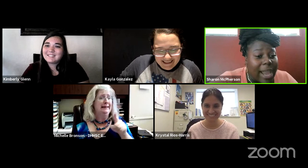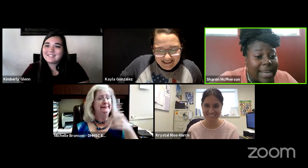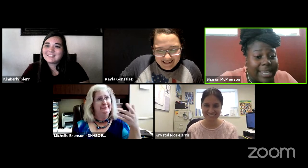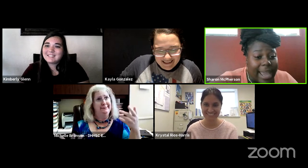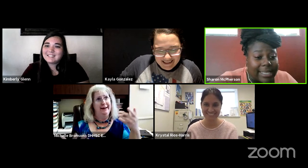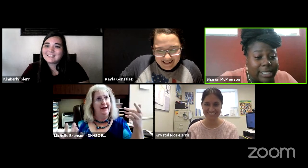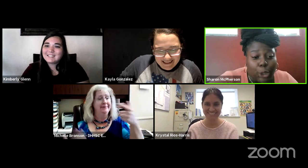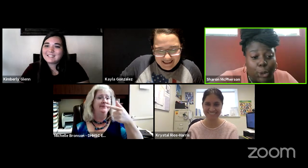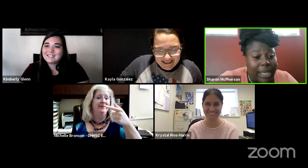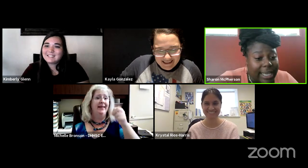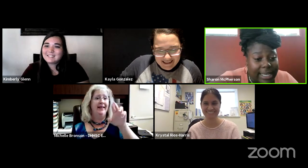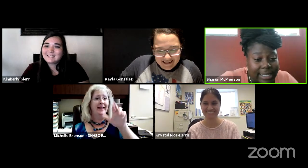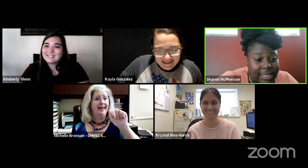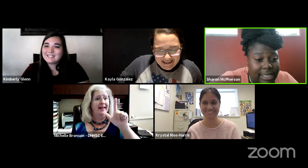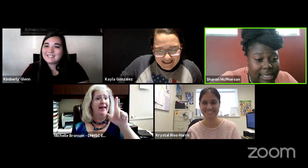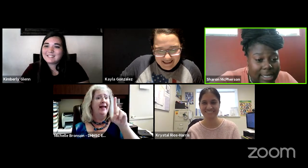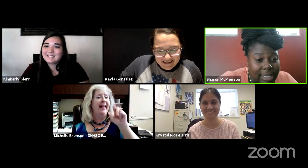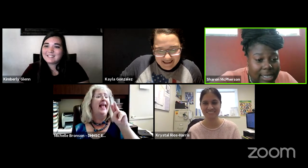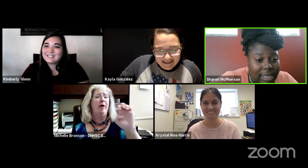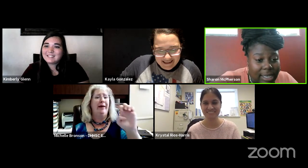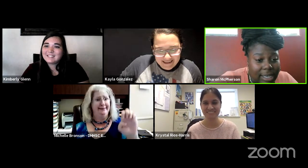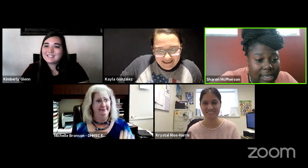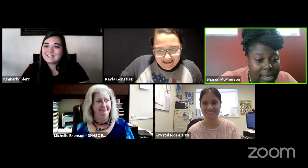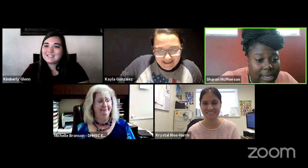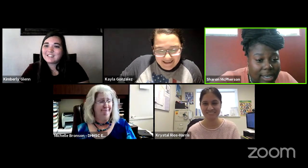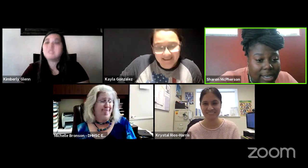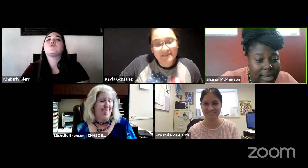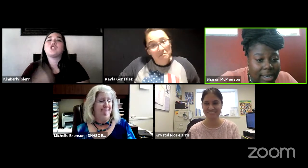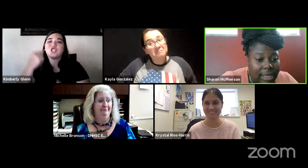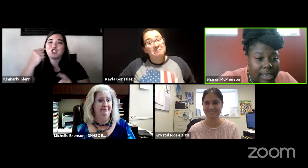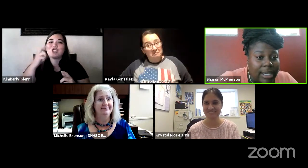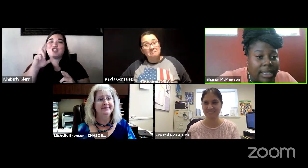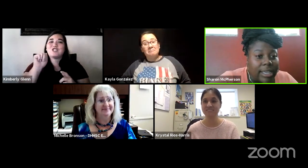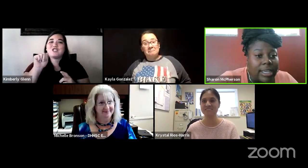So I'm going to go ahead and guess who is